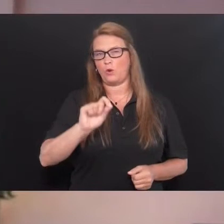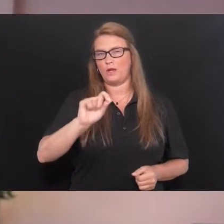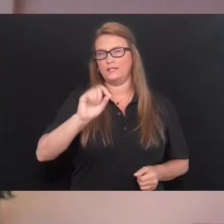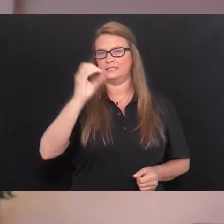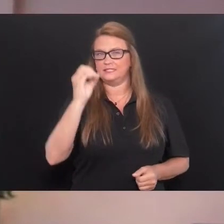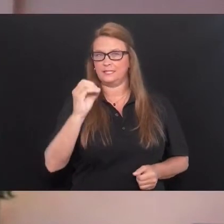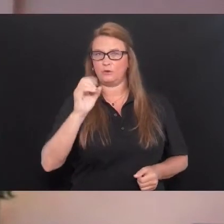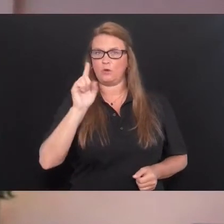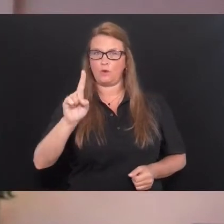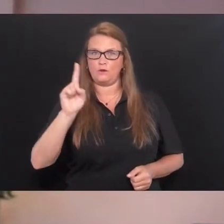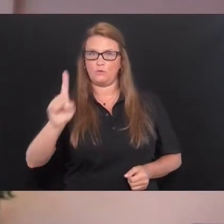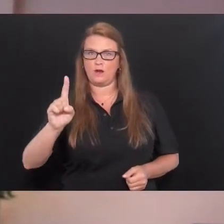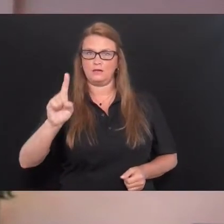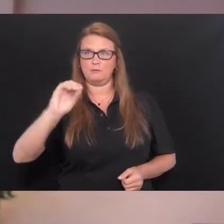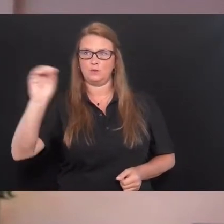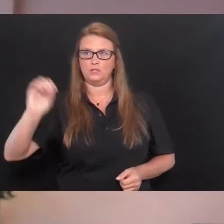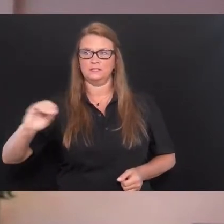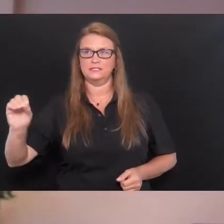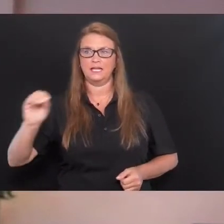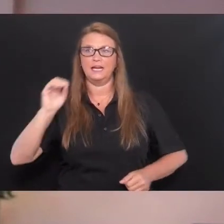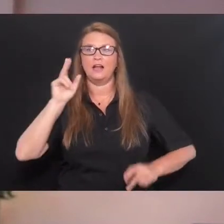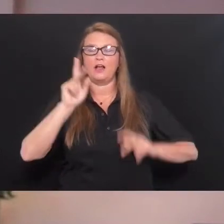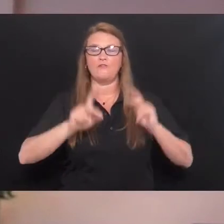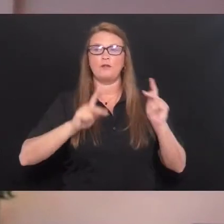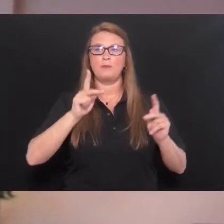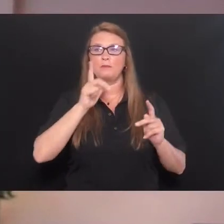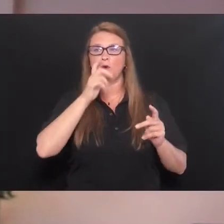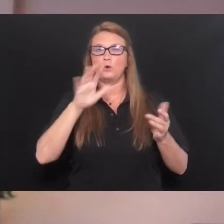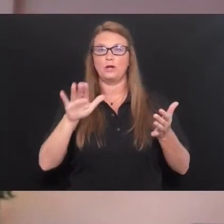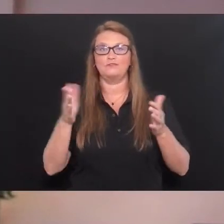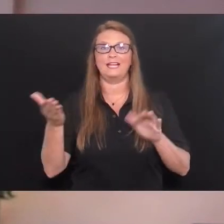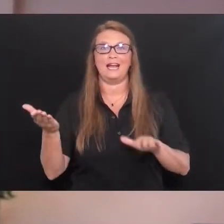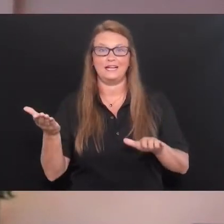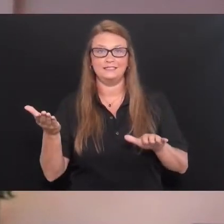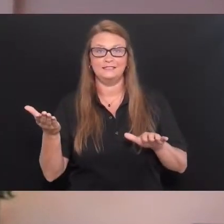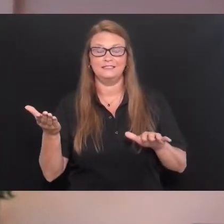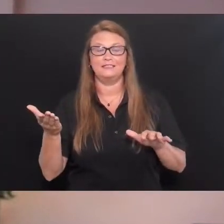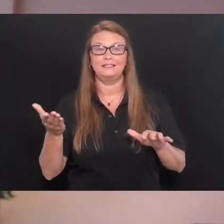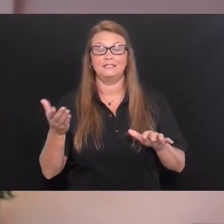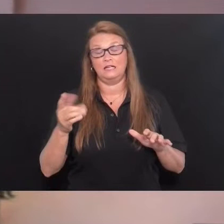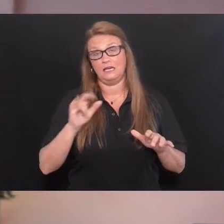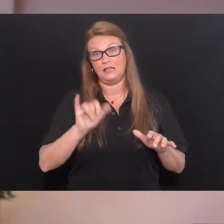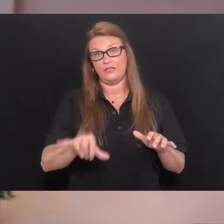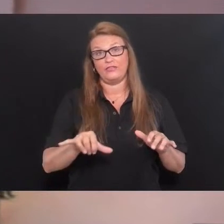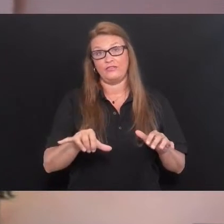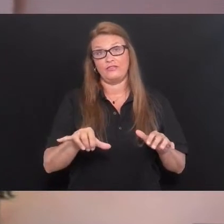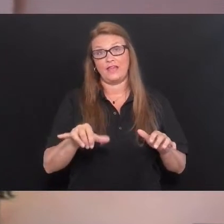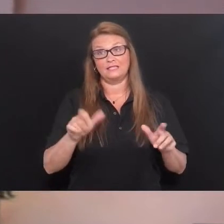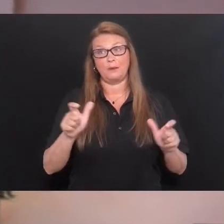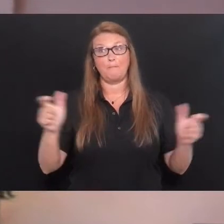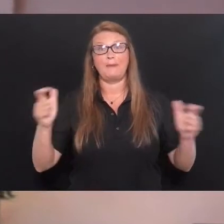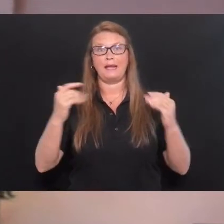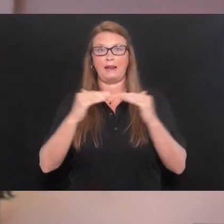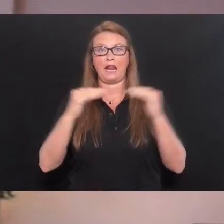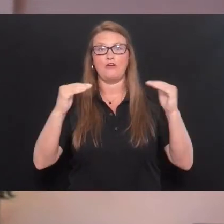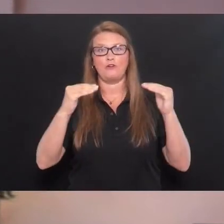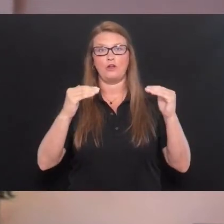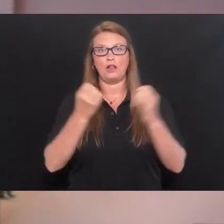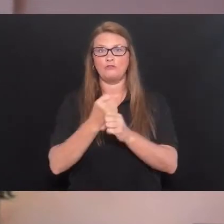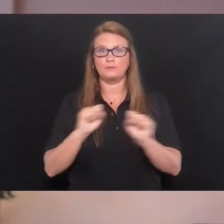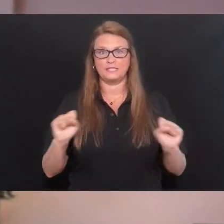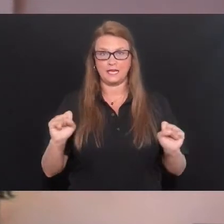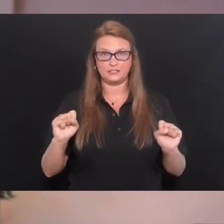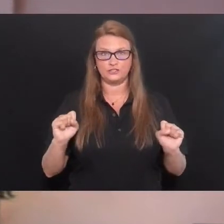0.011% of people fully vaccinated who have died from COVID-19, which is an extraordinary level of protection. As we